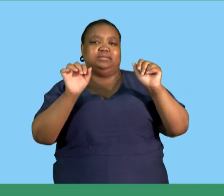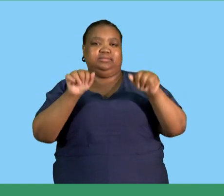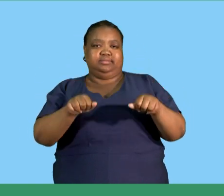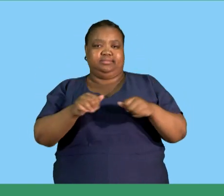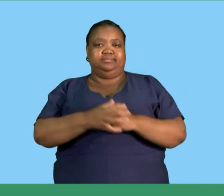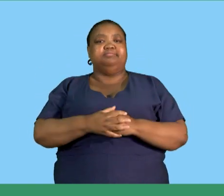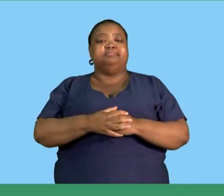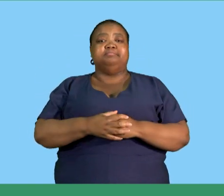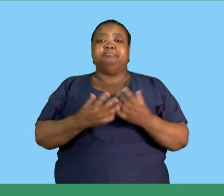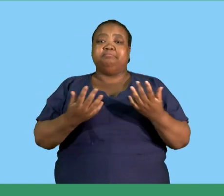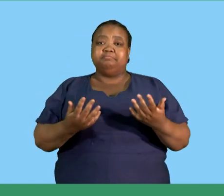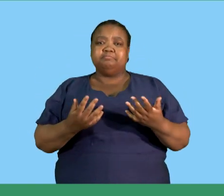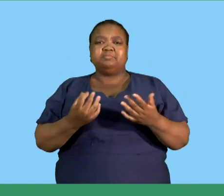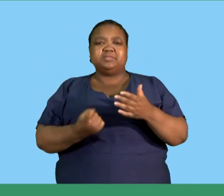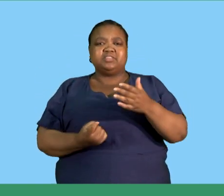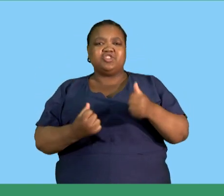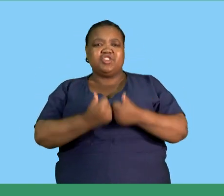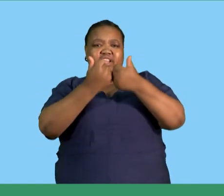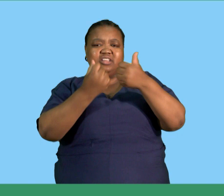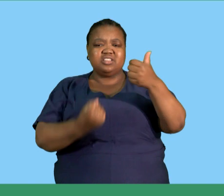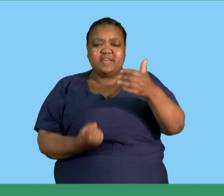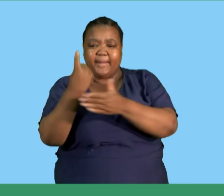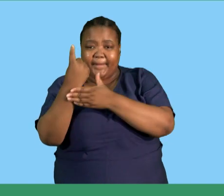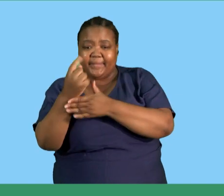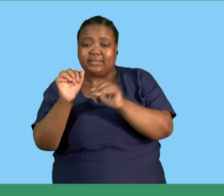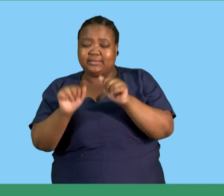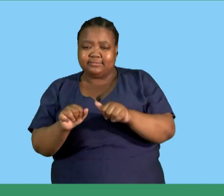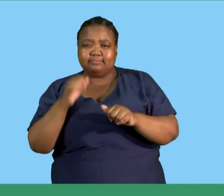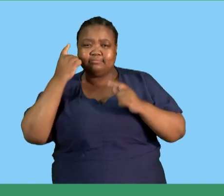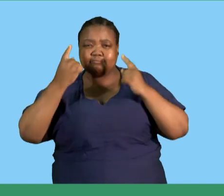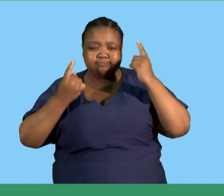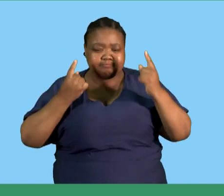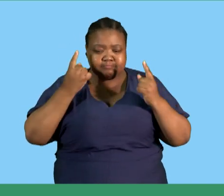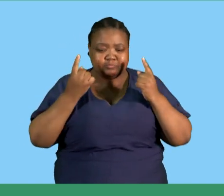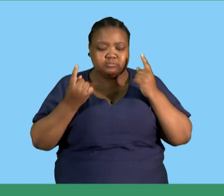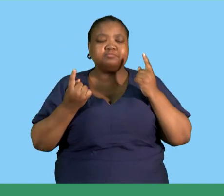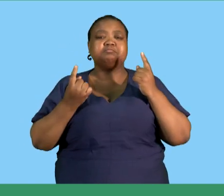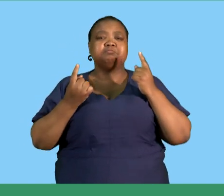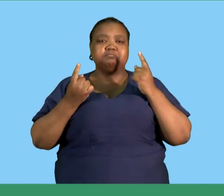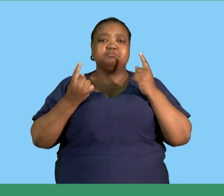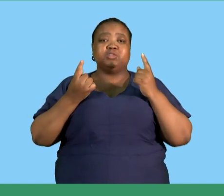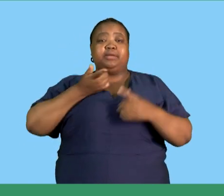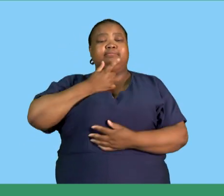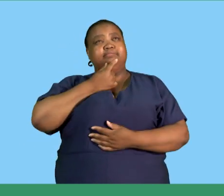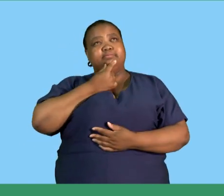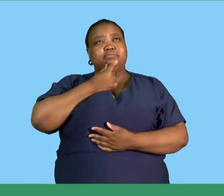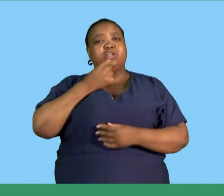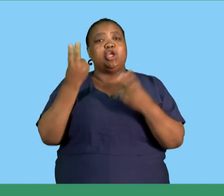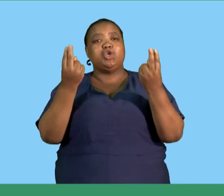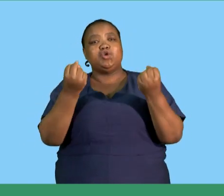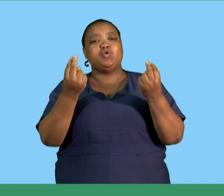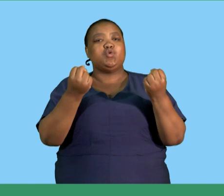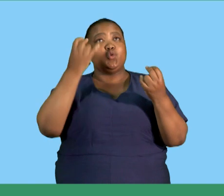The ability to look at the same scenario or the challenge, but come up with original, new,